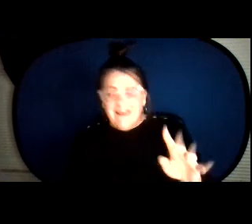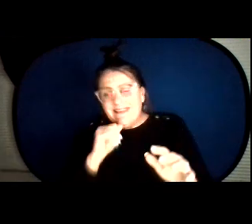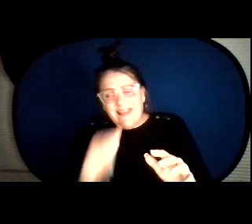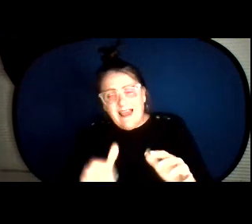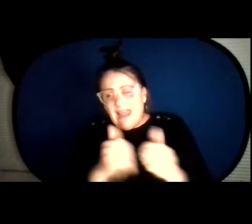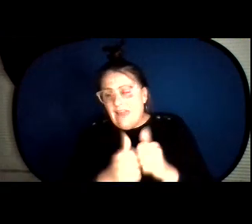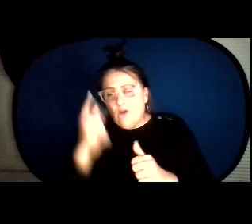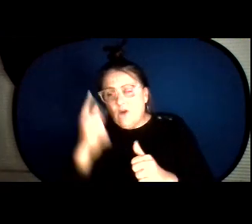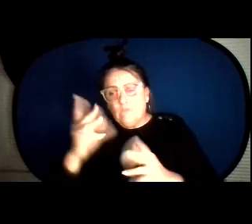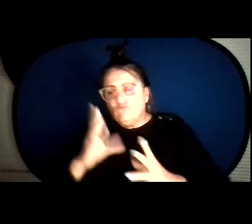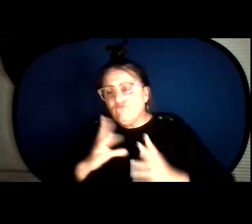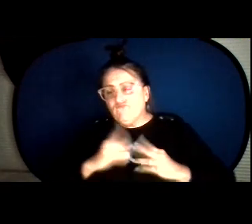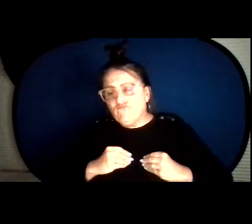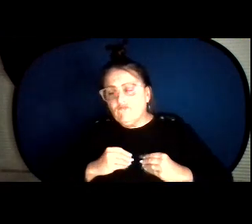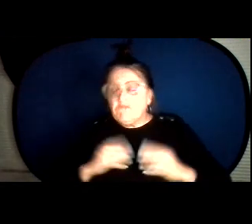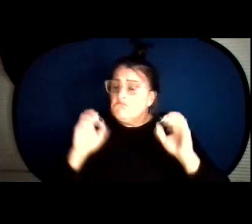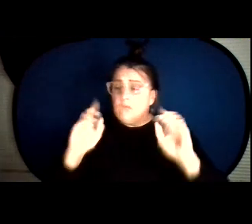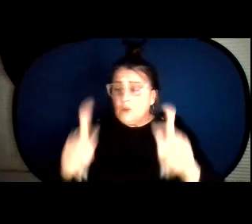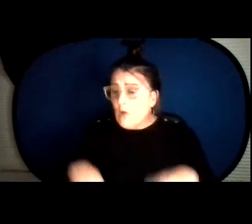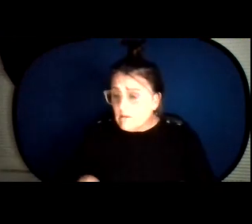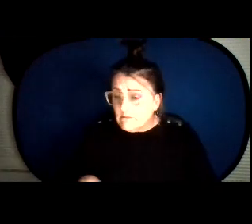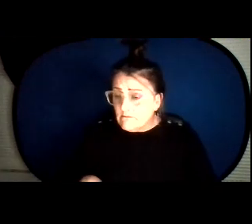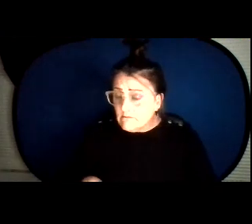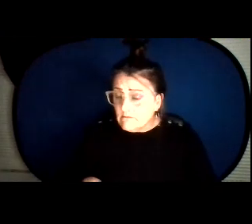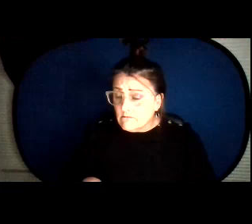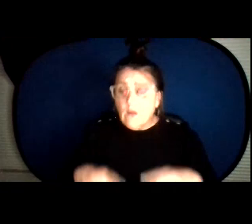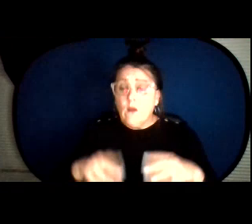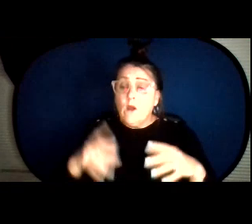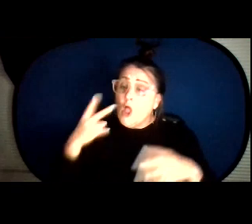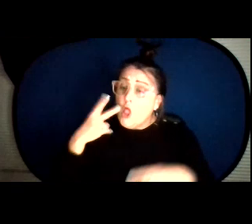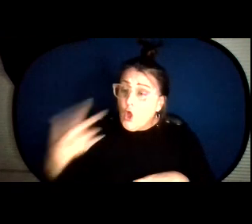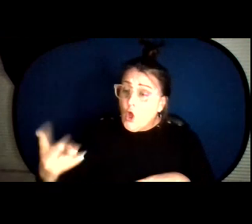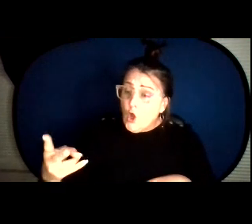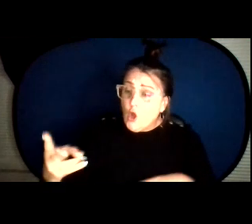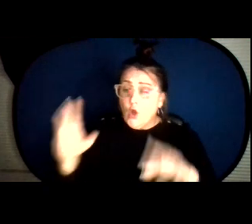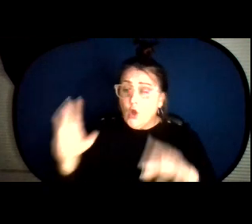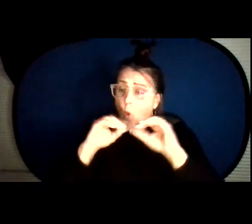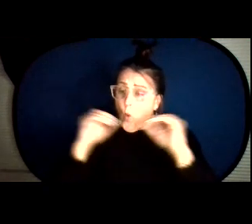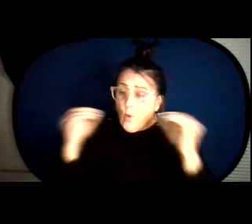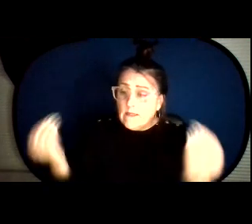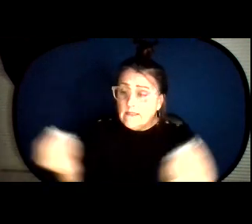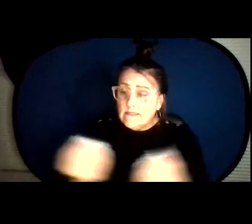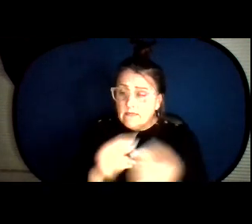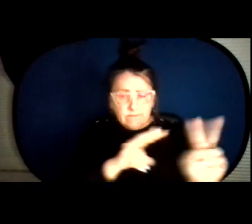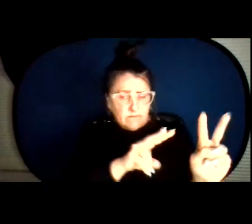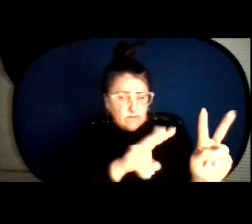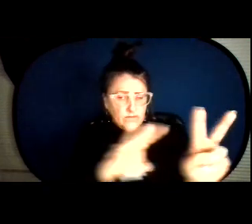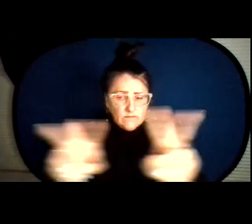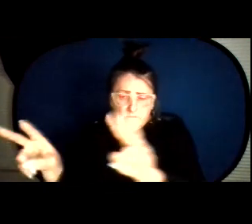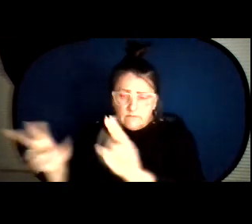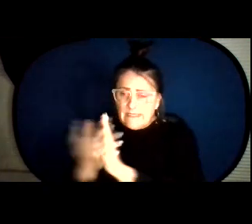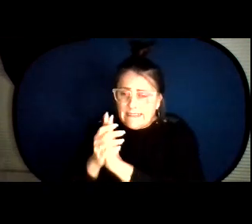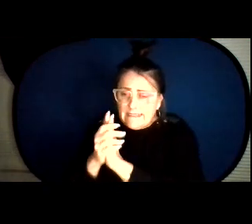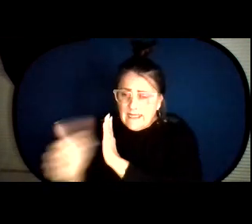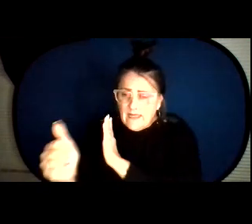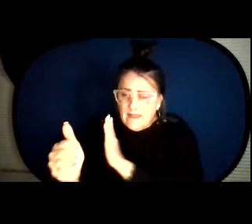that's okay. We need to look across the organization and see what skills exist, see where there's opportunities for